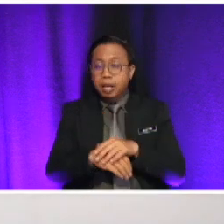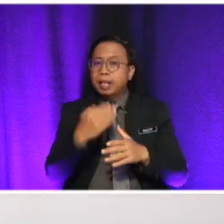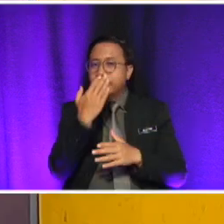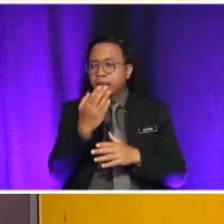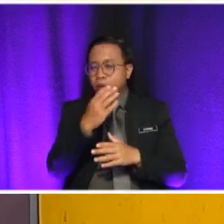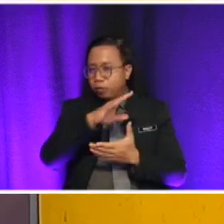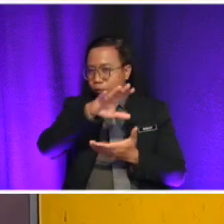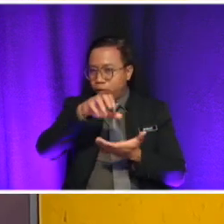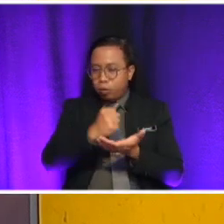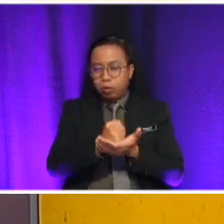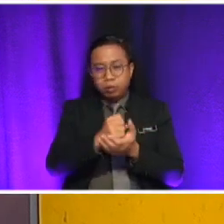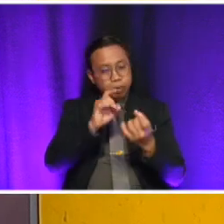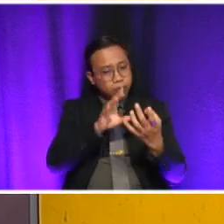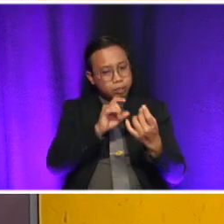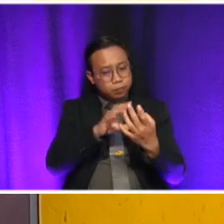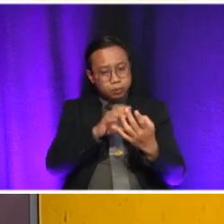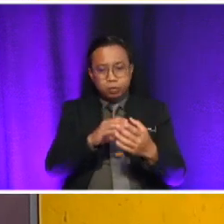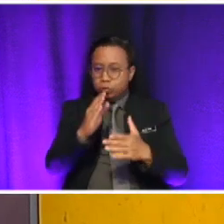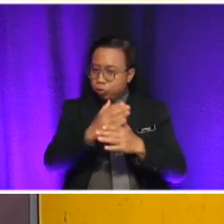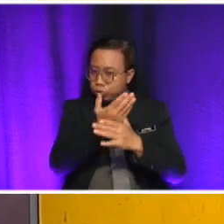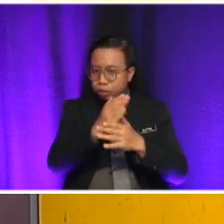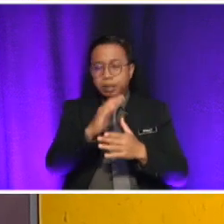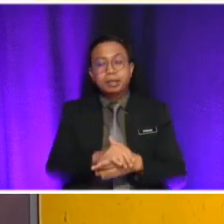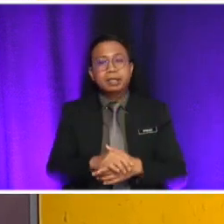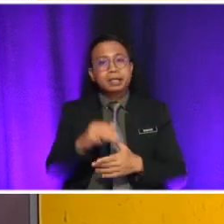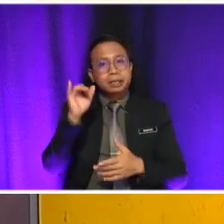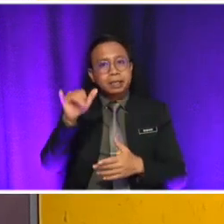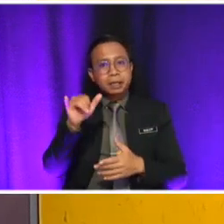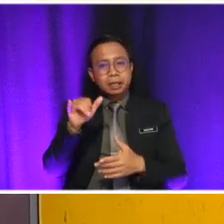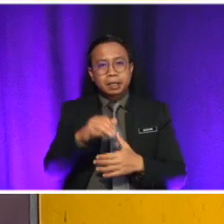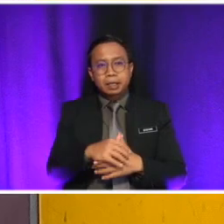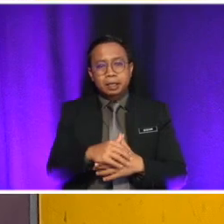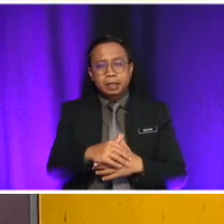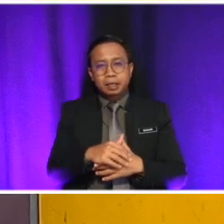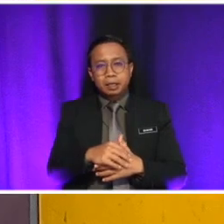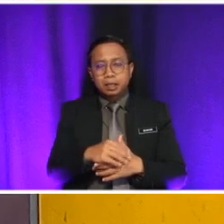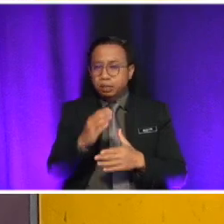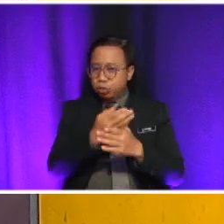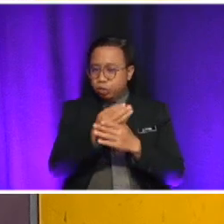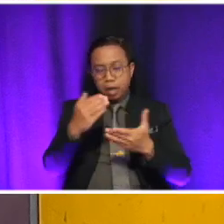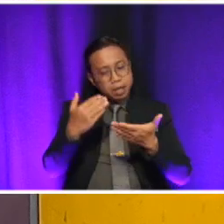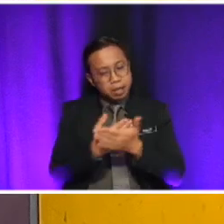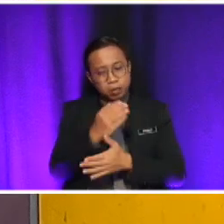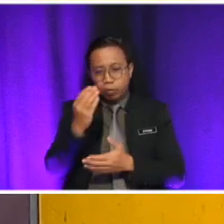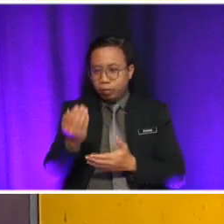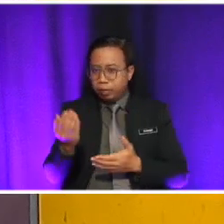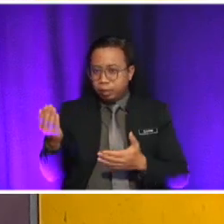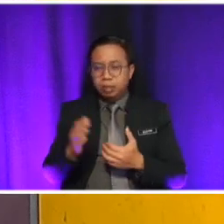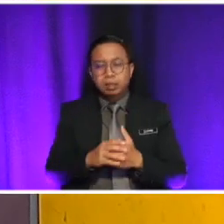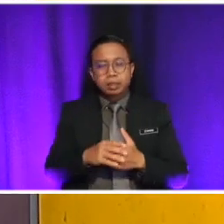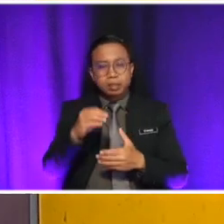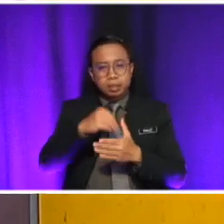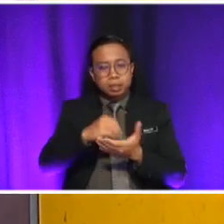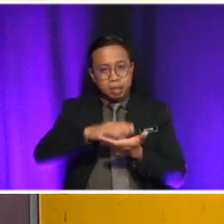for all the ideas that you have shared today. And yeah, you have shared new things that what you have learned in today's lesson. It's not